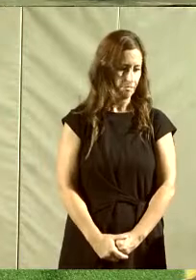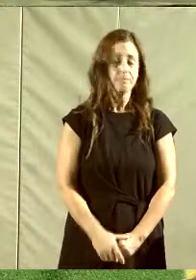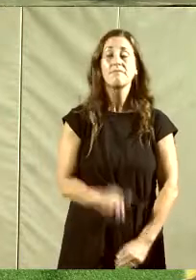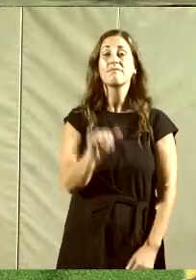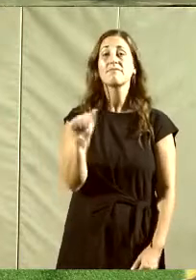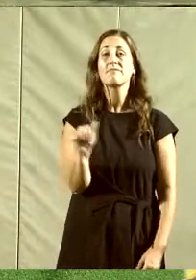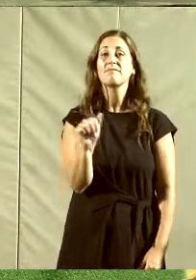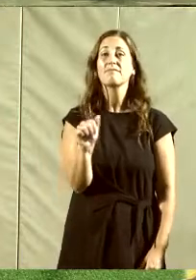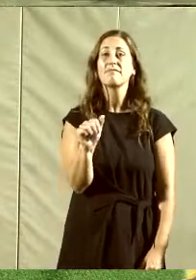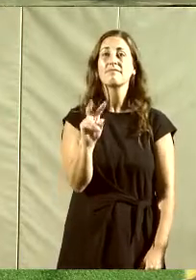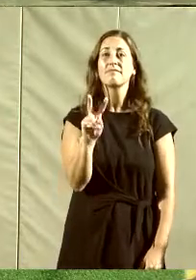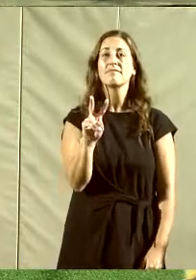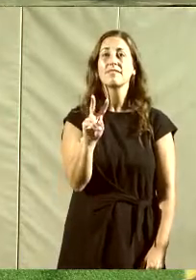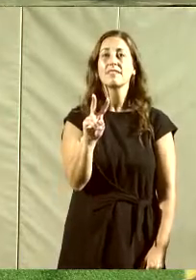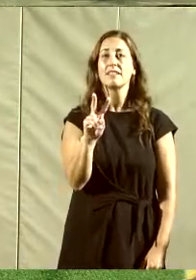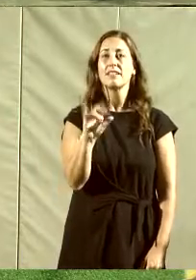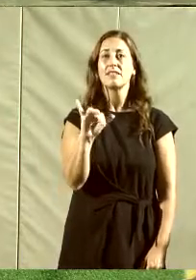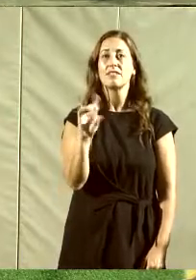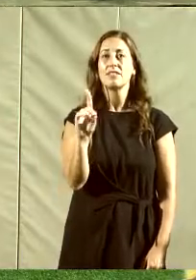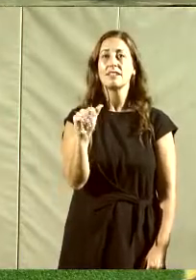Ariana Vidales.